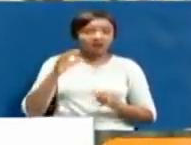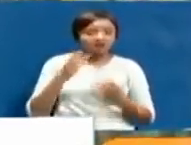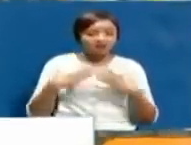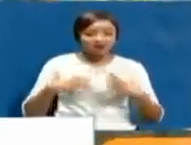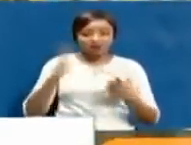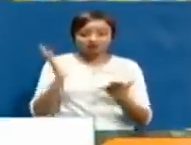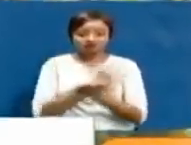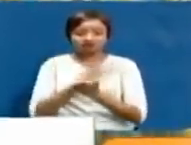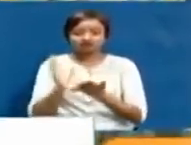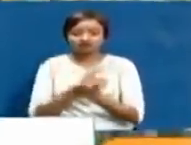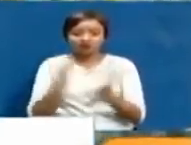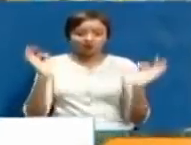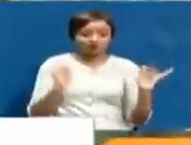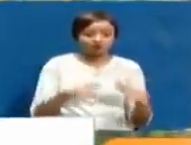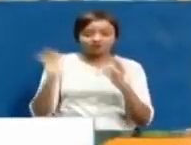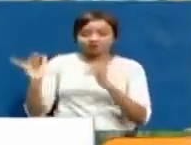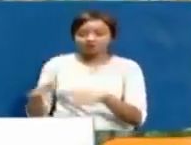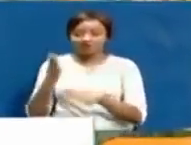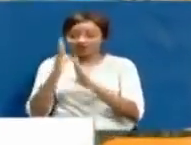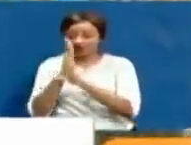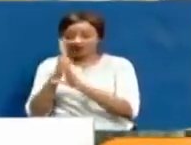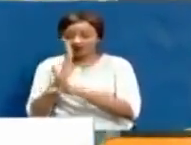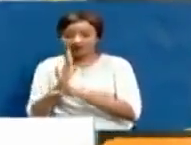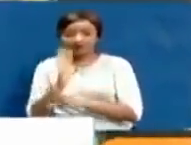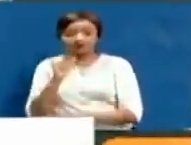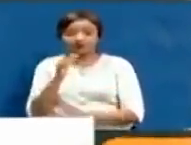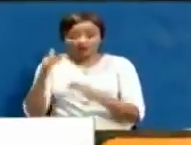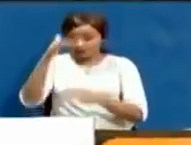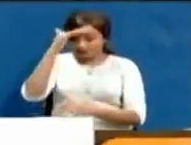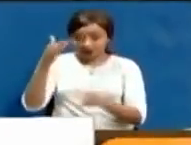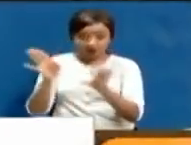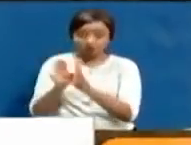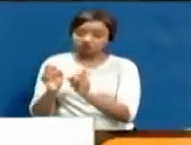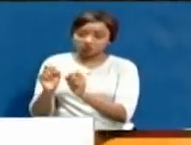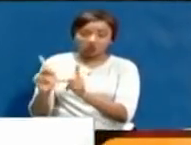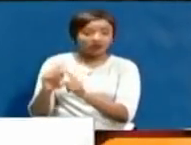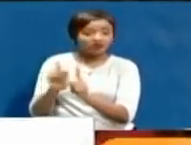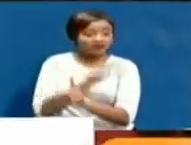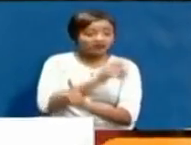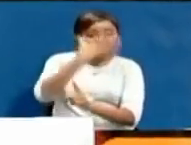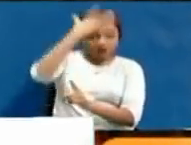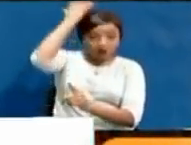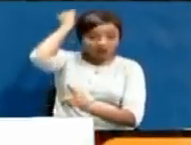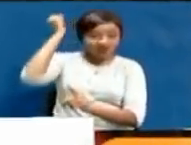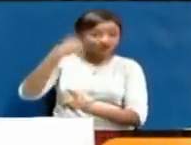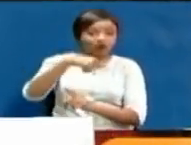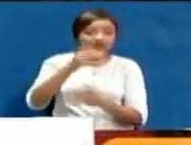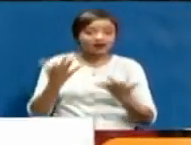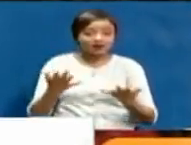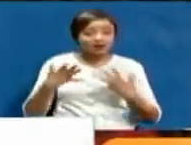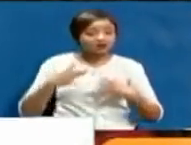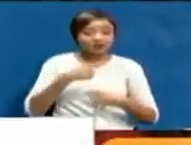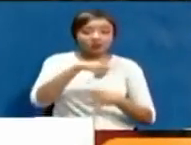drinking alcohol in masses in several hidings. Tulifuga bar, lakini hakuna walevi tulipeleka rehabilitation